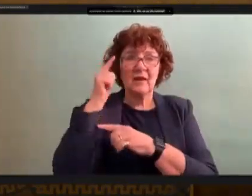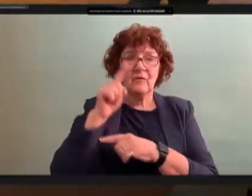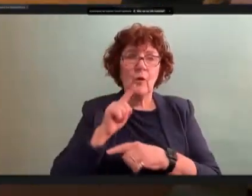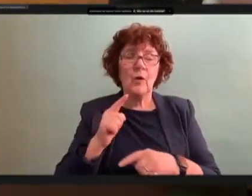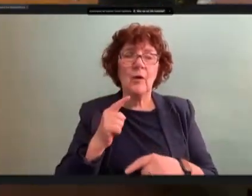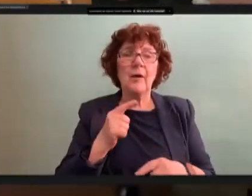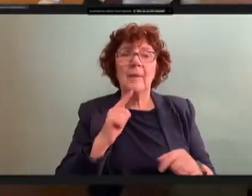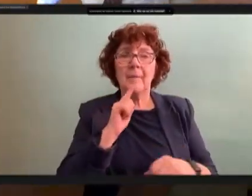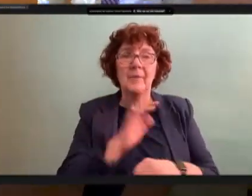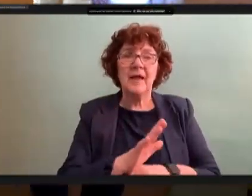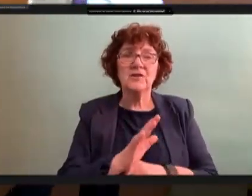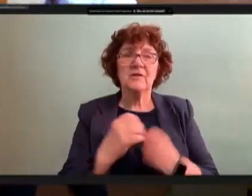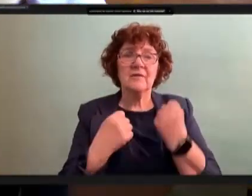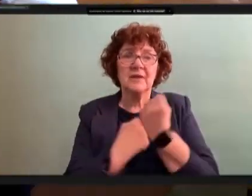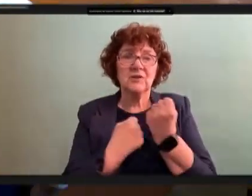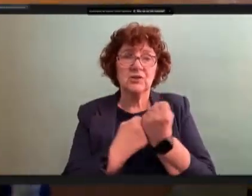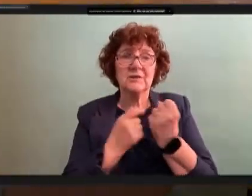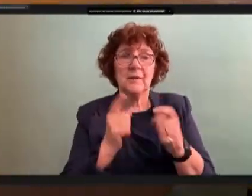silence.